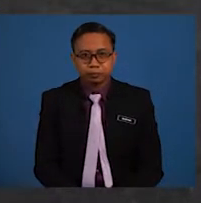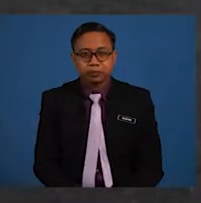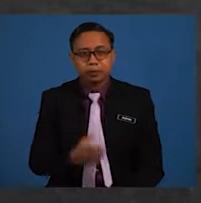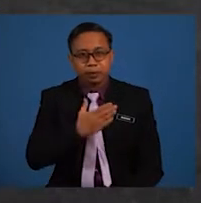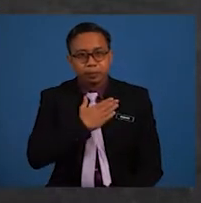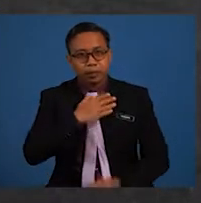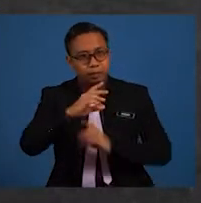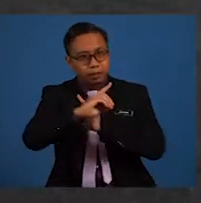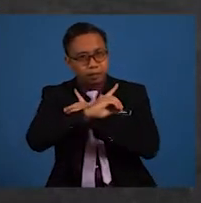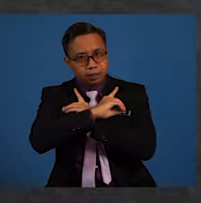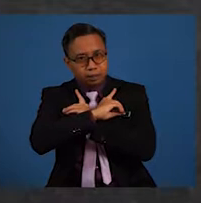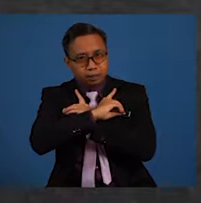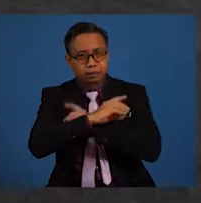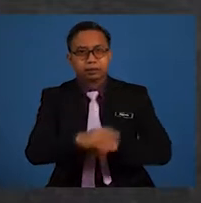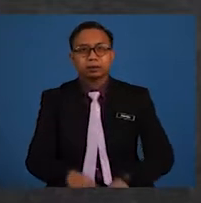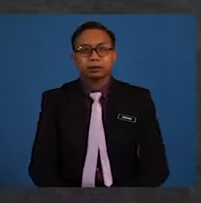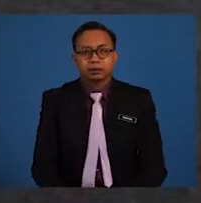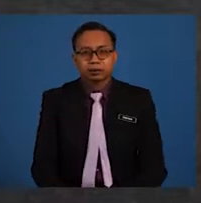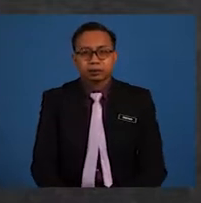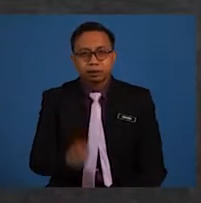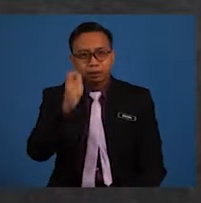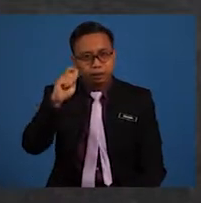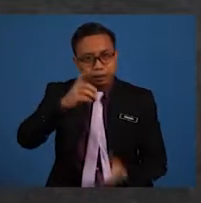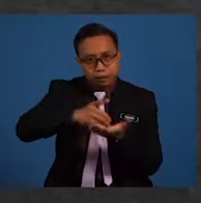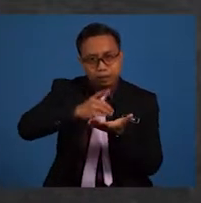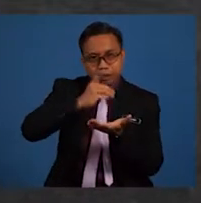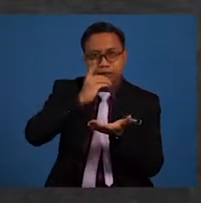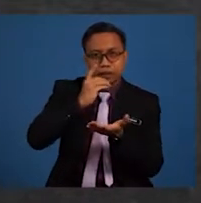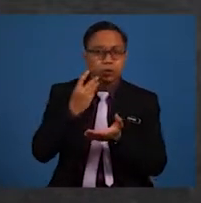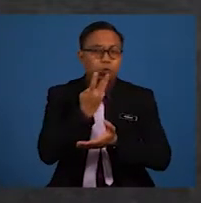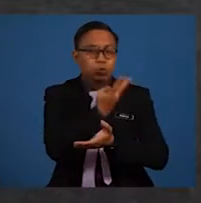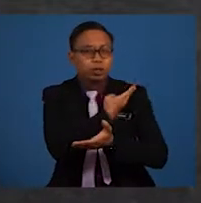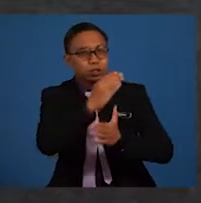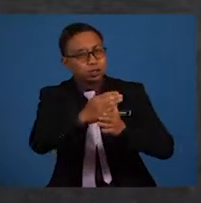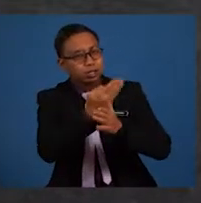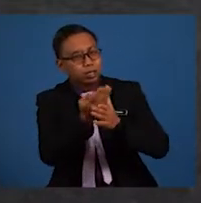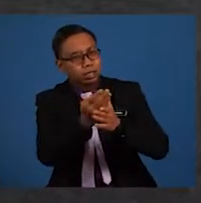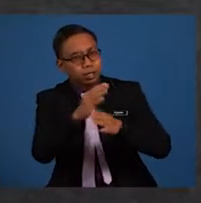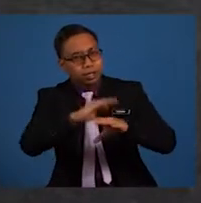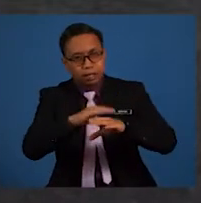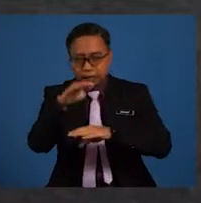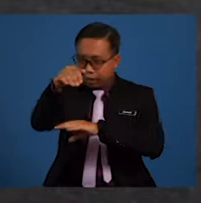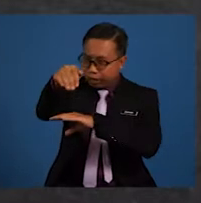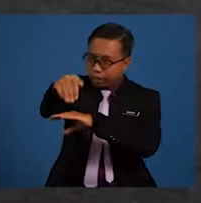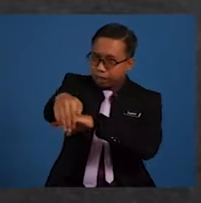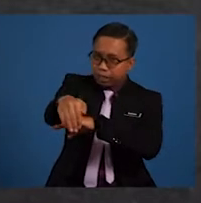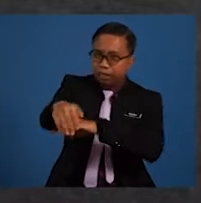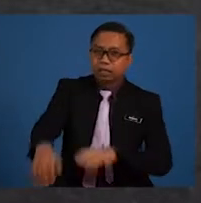My dear Pat, the dinner we shared the other night, it